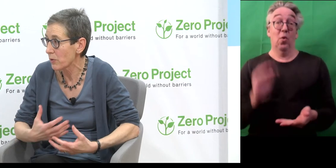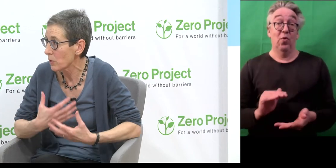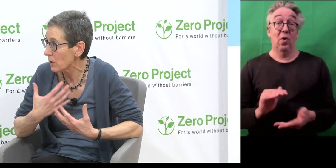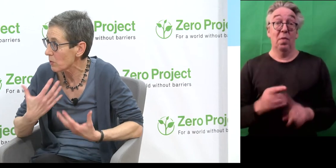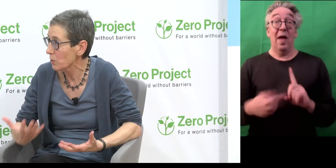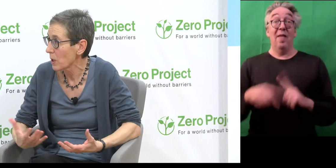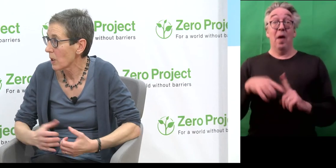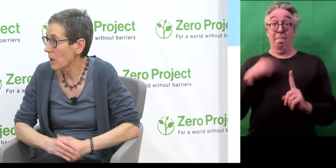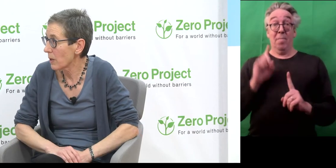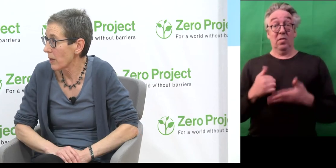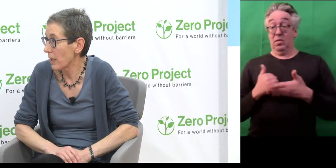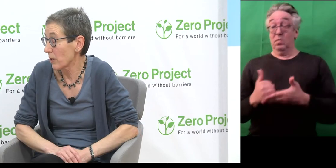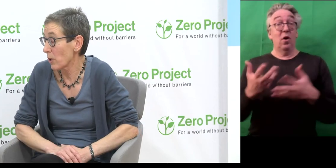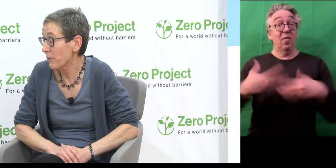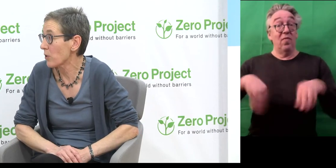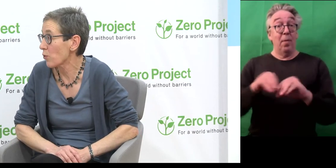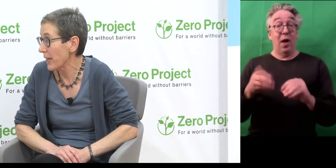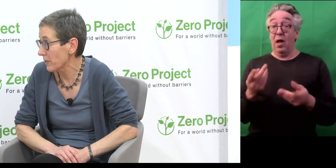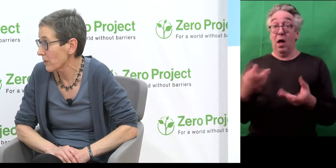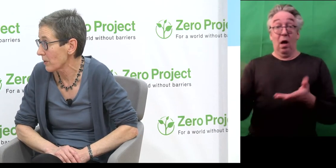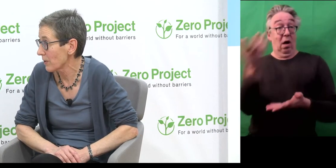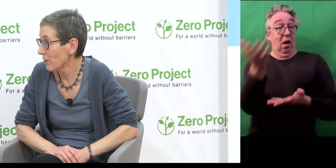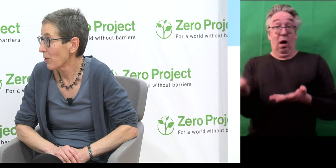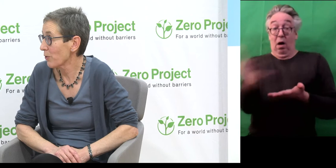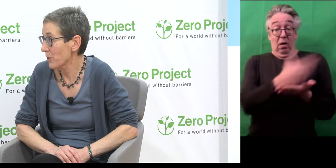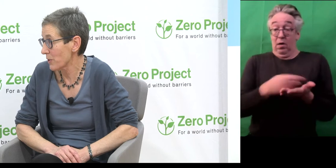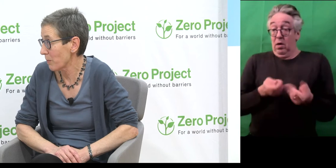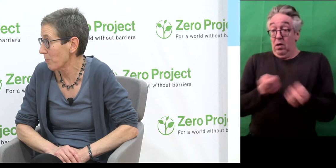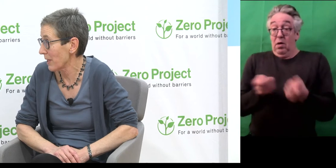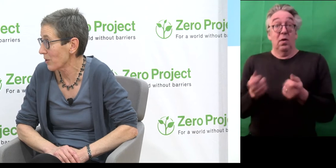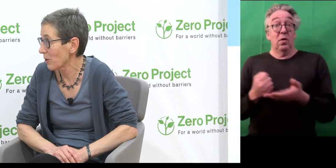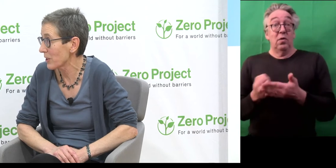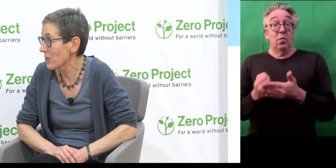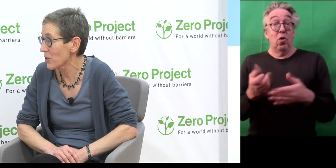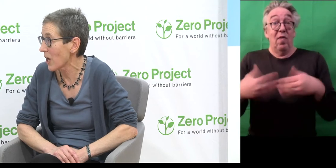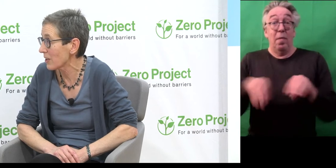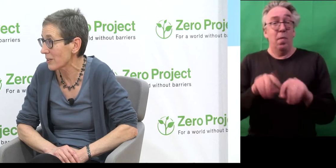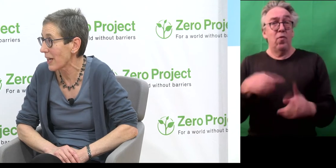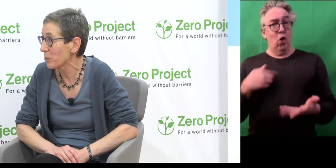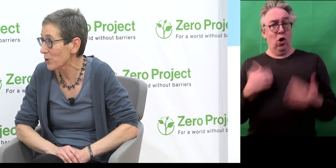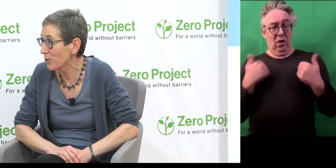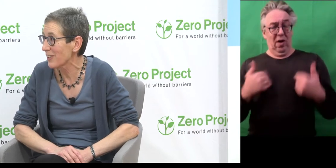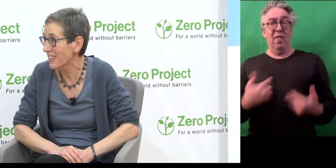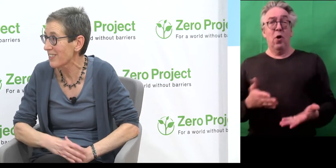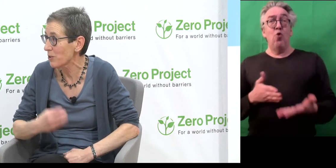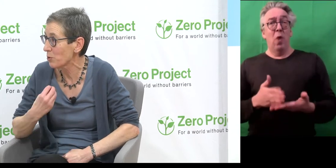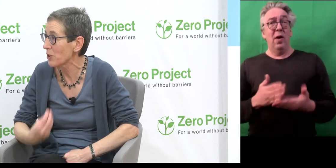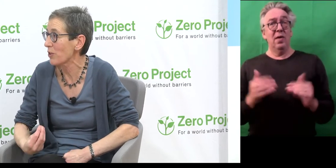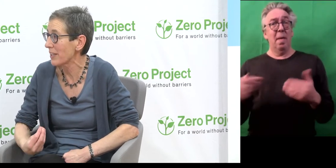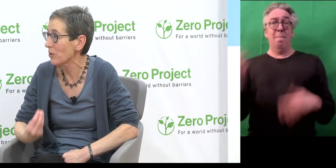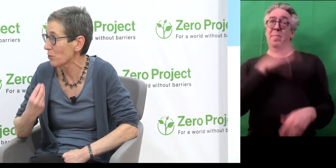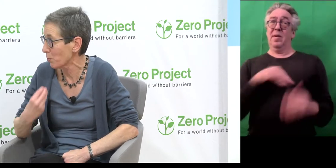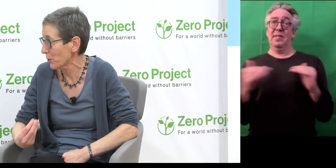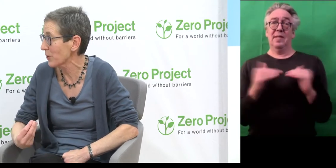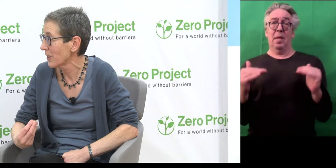have, you need to, and you have the right for the same pay. You know, this is not, I would really say that's a human